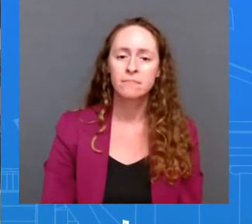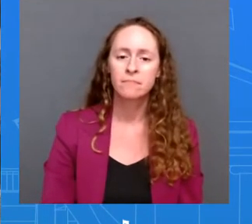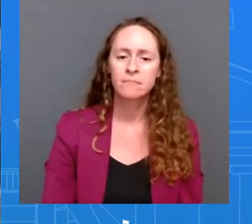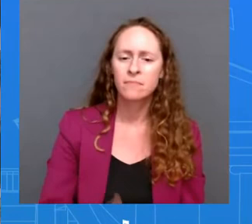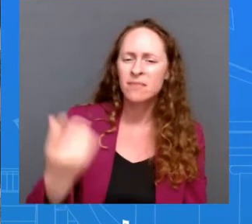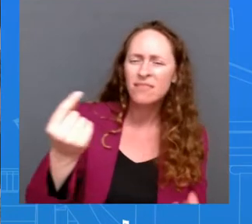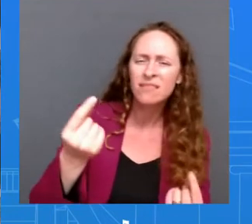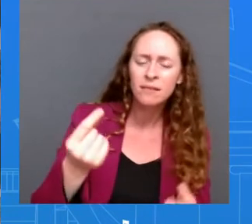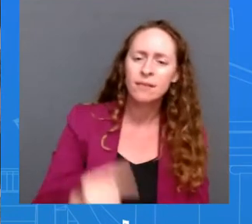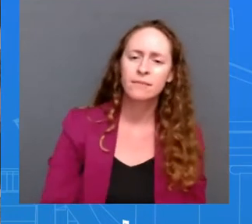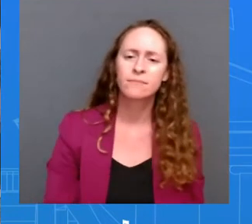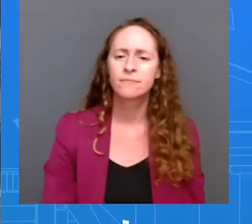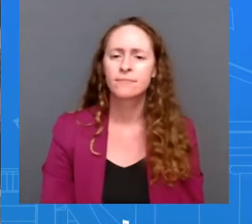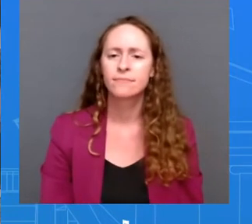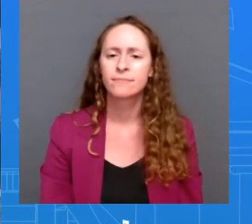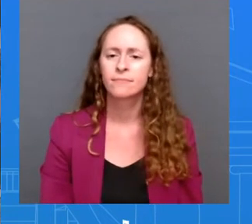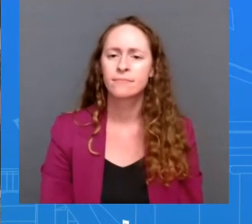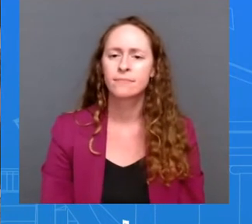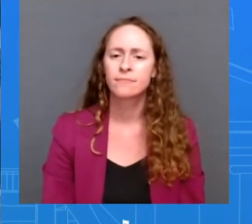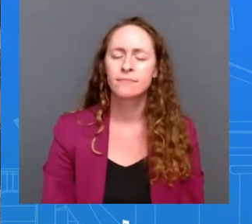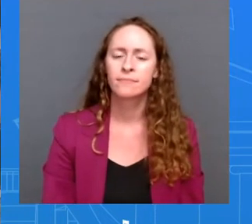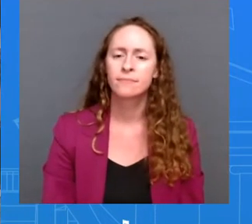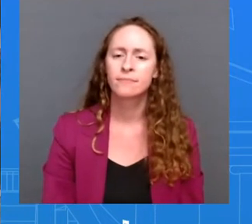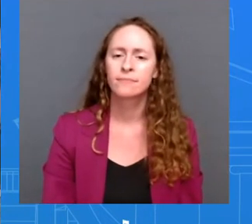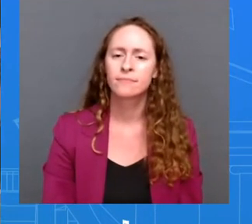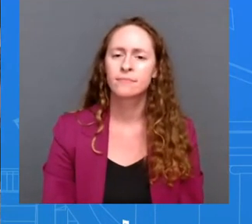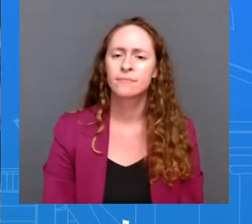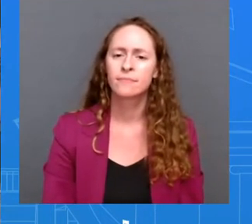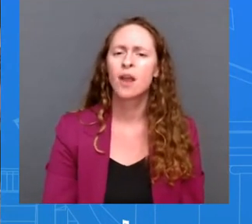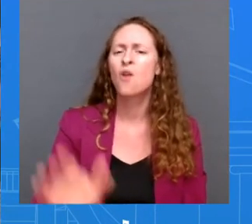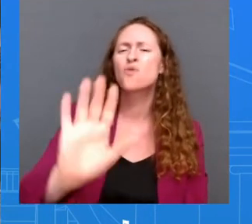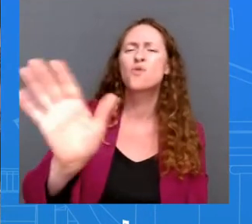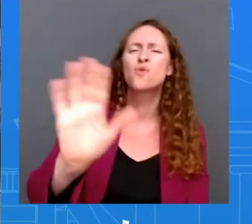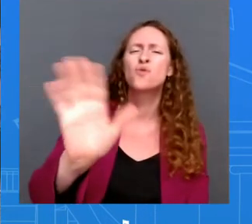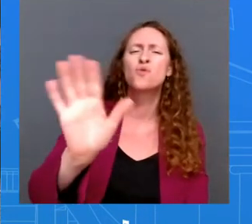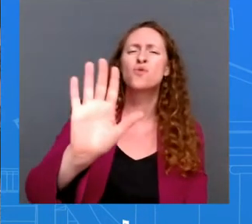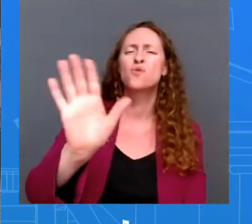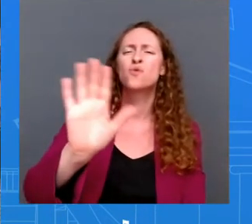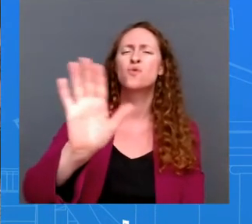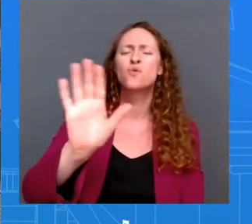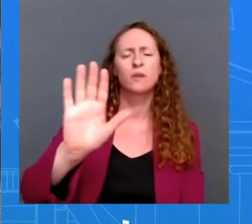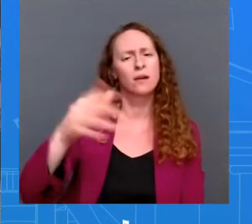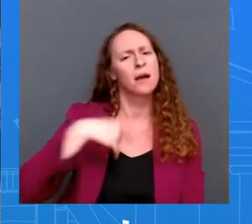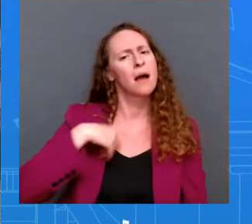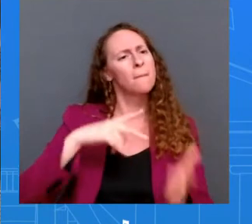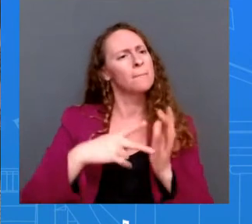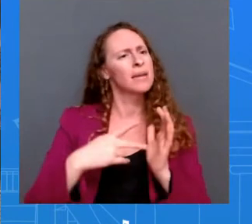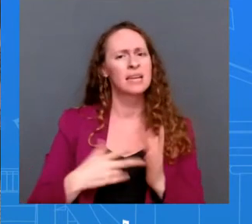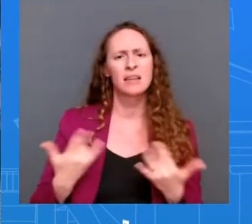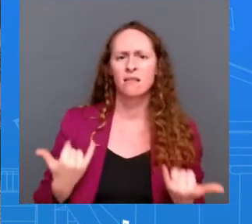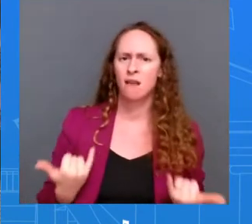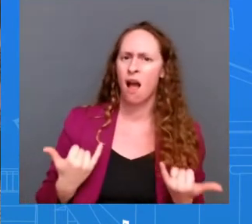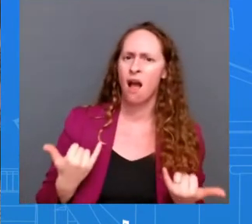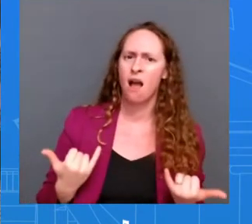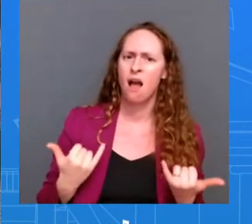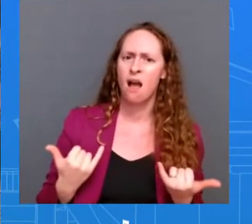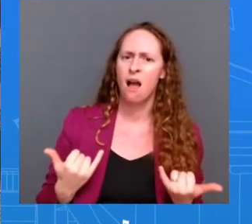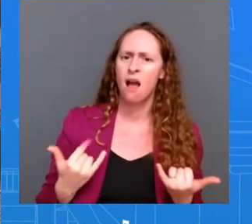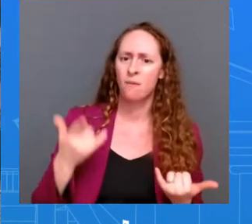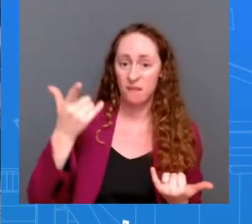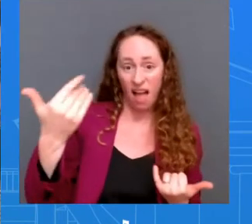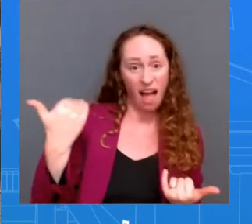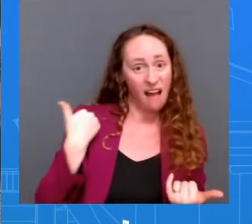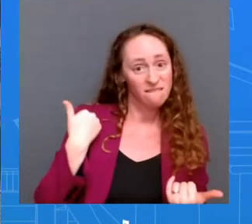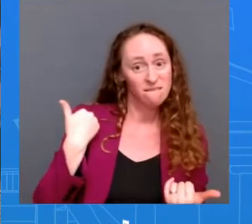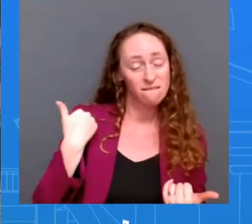when whatever is going to be shown to journalists is shown. I mean, now, so far, is there anything that people could look at and say that doesn't look like a HIMARS